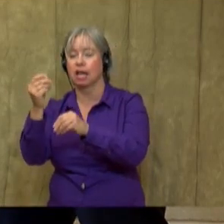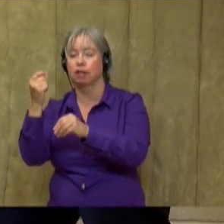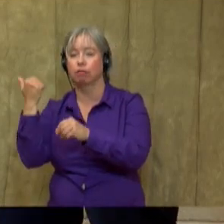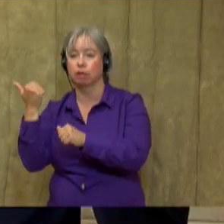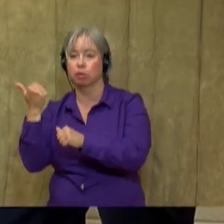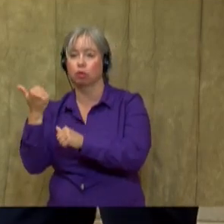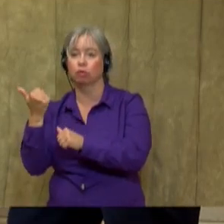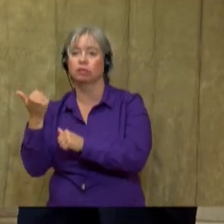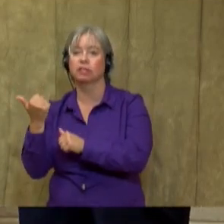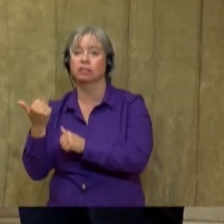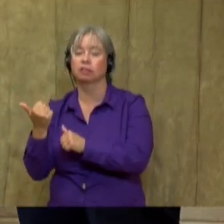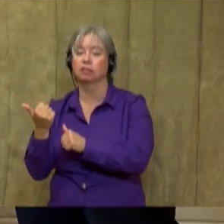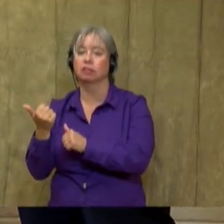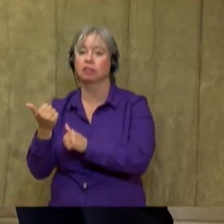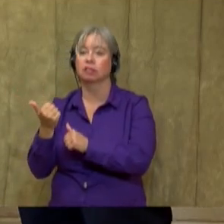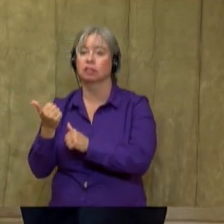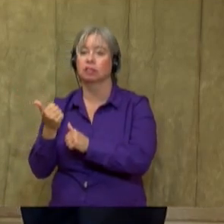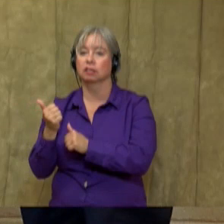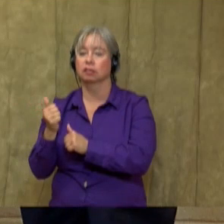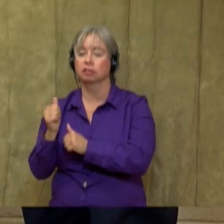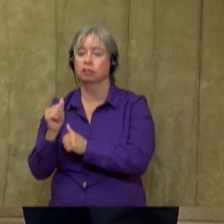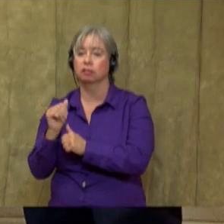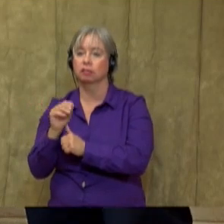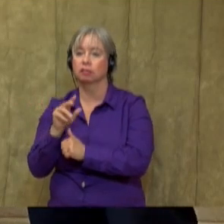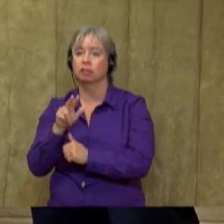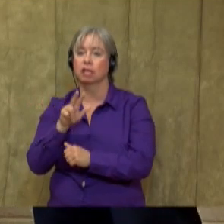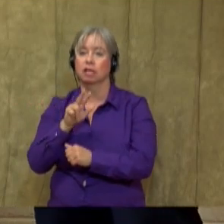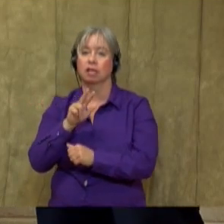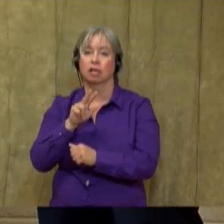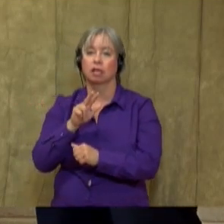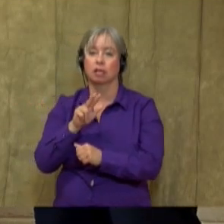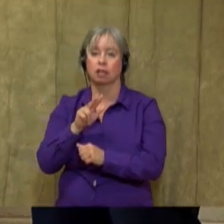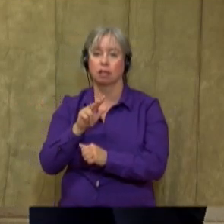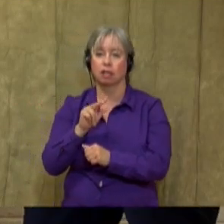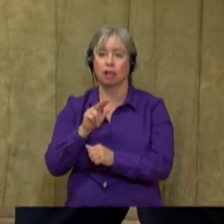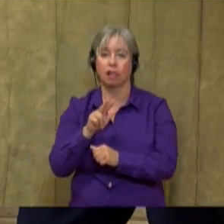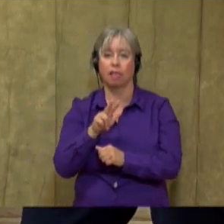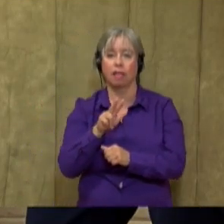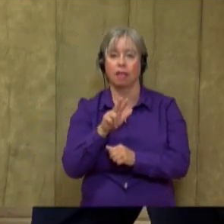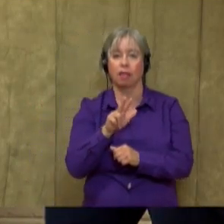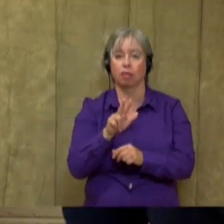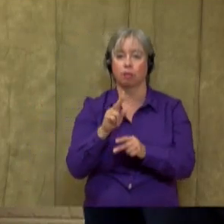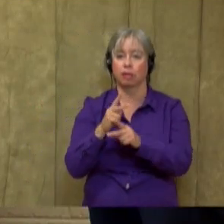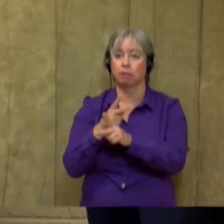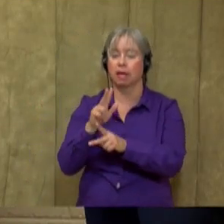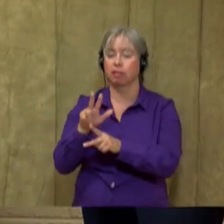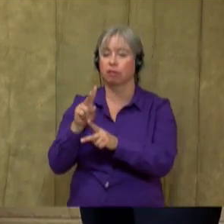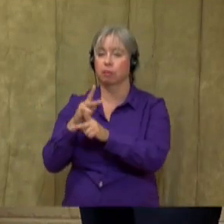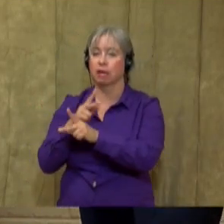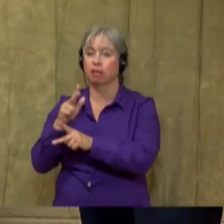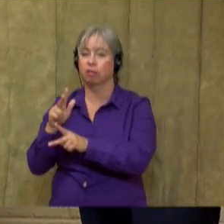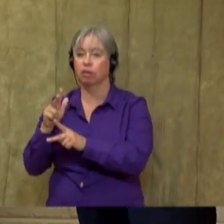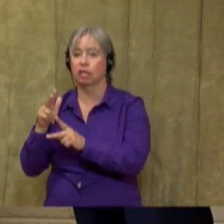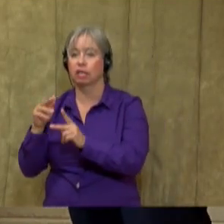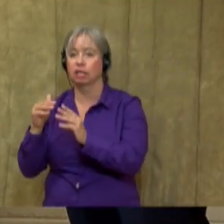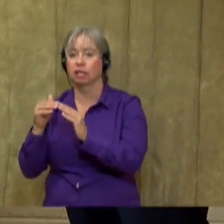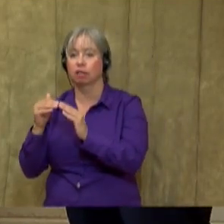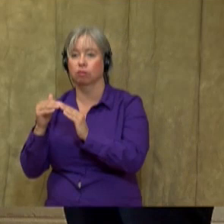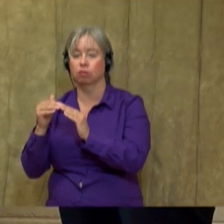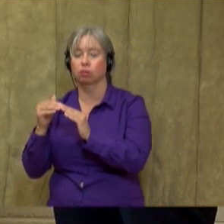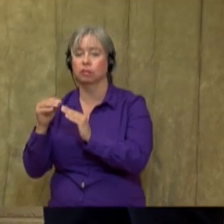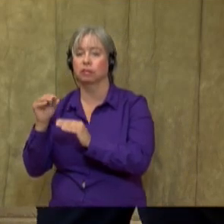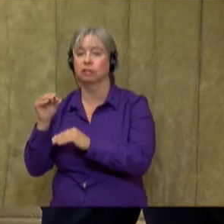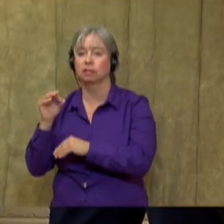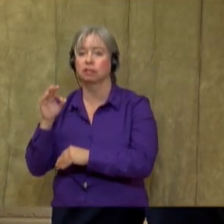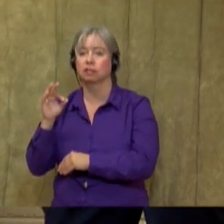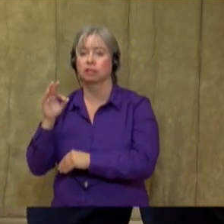center cube, or center square. And then 3 by 3 is 9. I've got 6 faces, so I have a total of 54 unit cubes that have